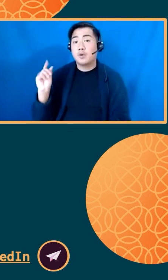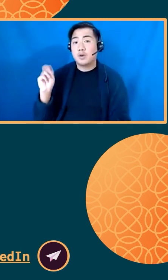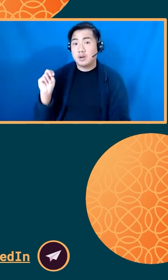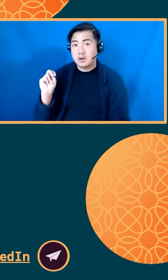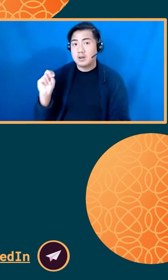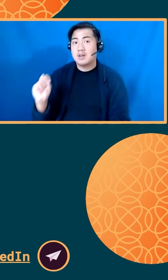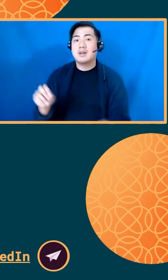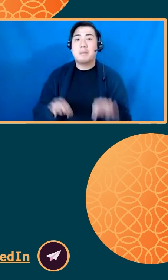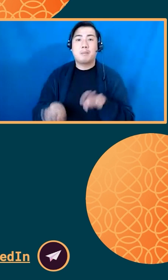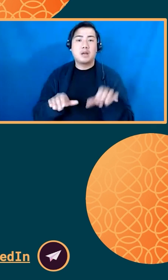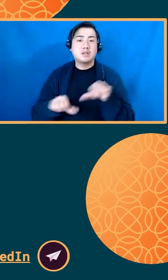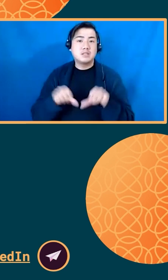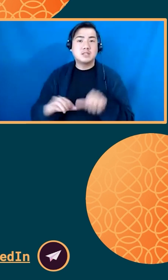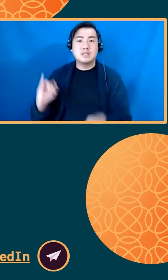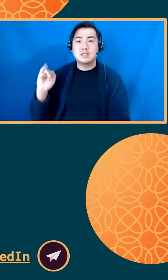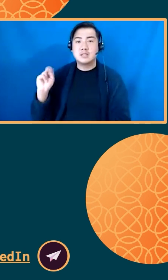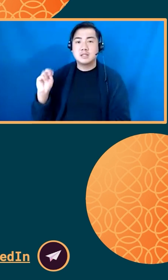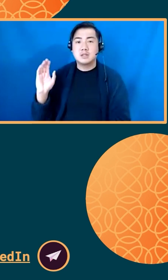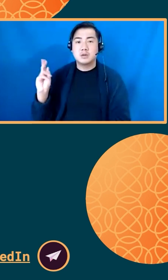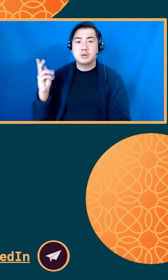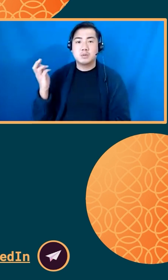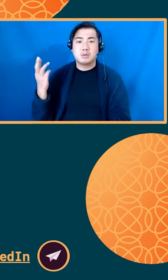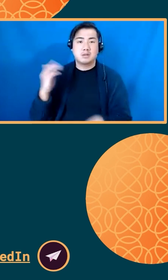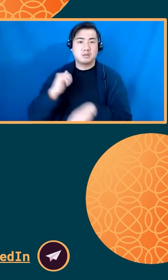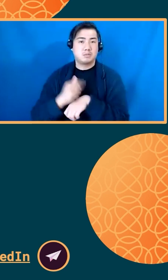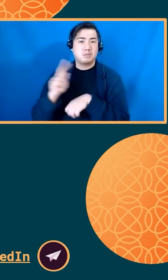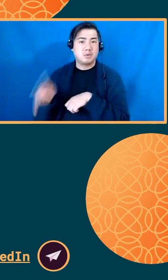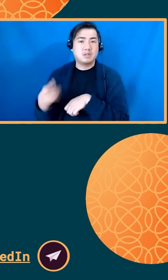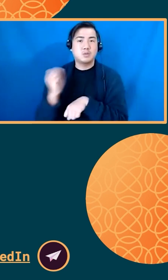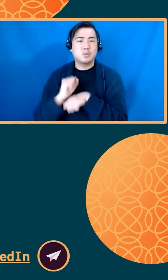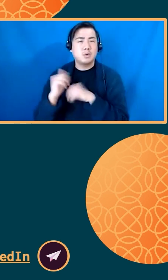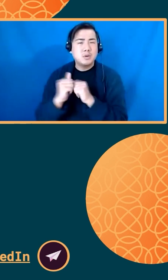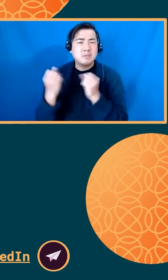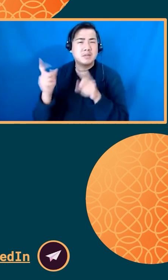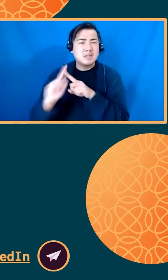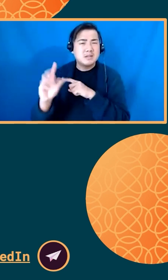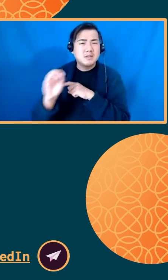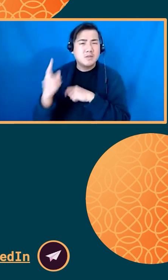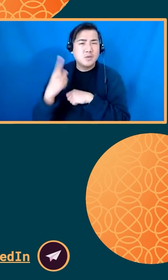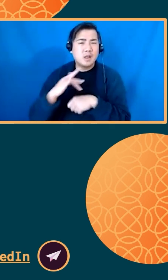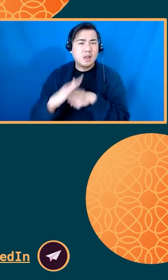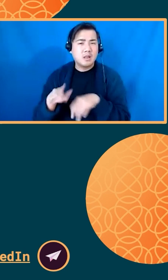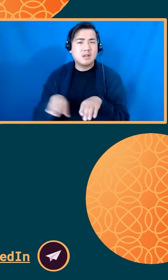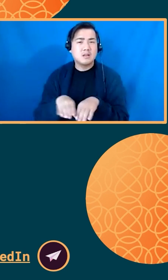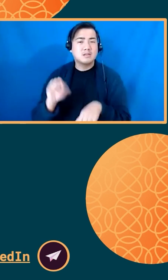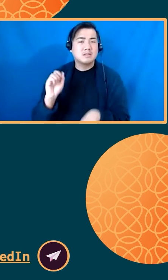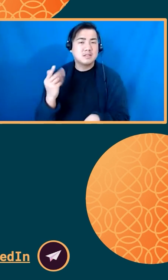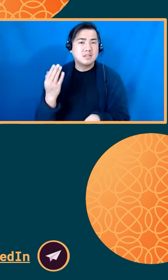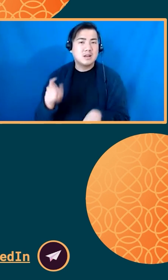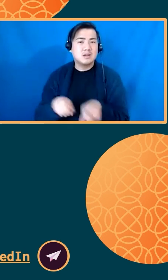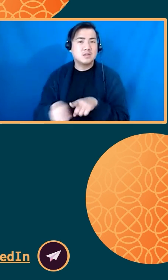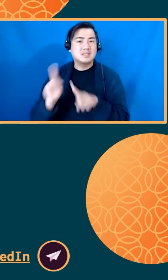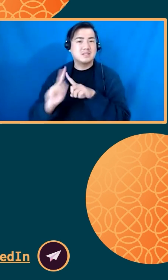Incubator. Hazel worked on various initiatives, including working with entrepreneurs and early stage bioscience and digital health